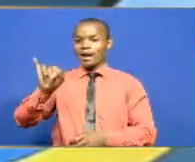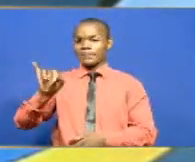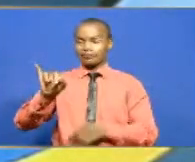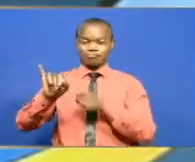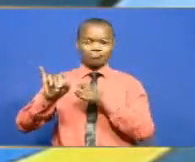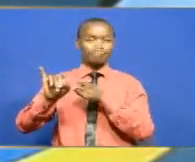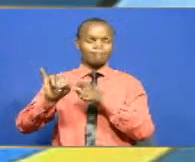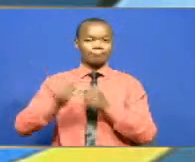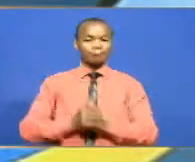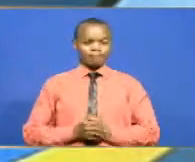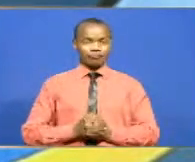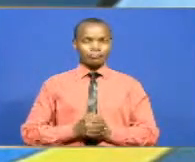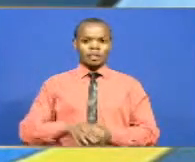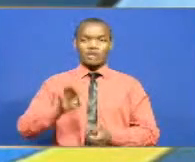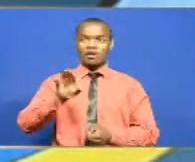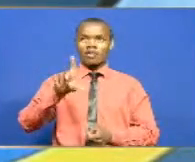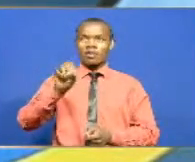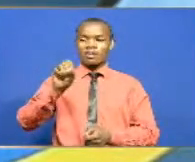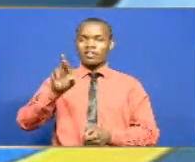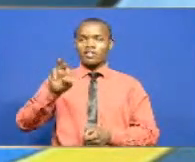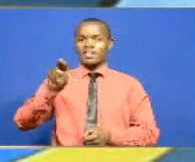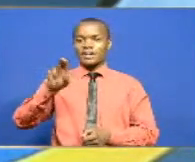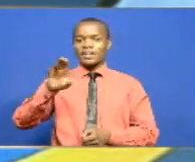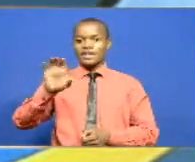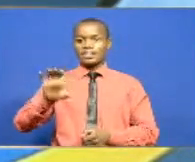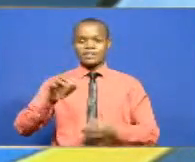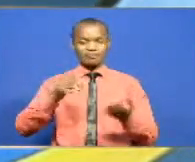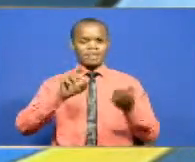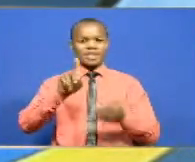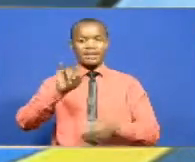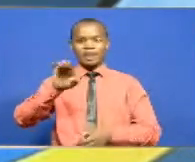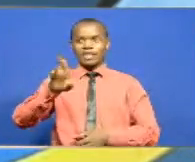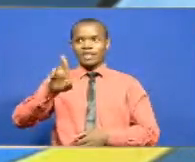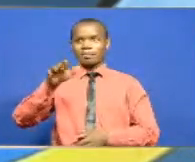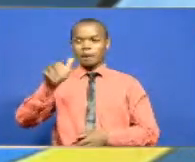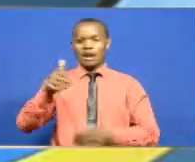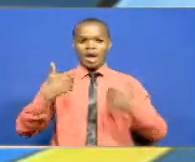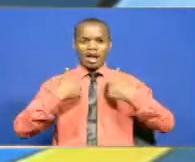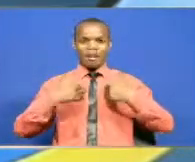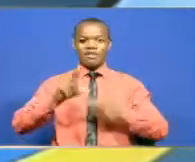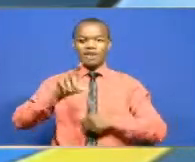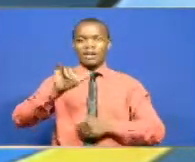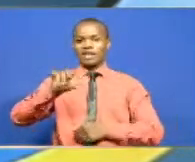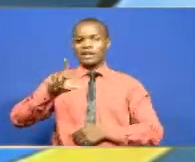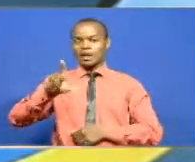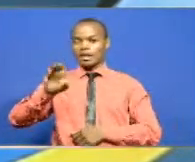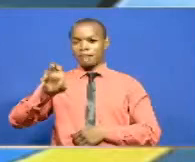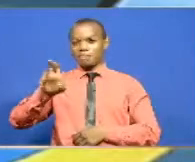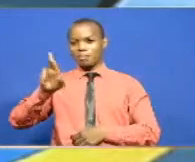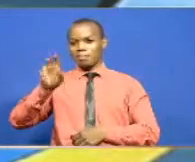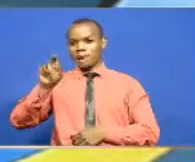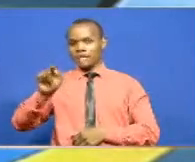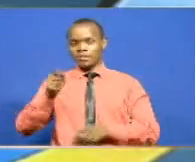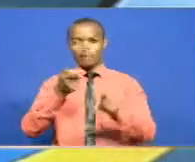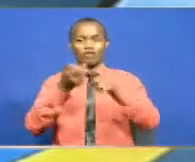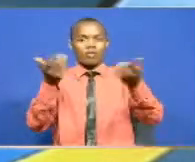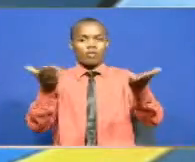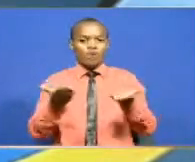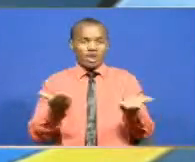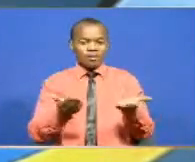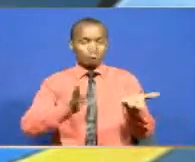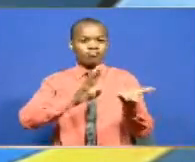Florence Muluya. Kibra Makina watching. Gilbert Koech, you're watching live from Bomet